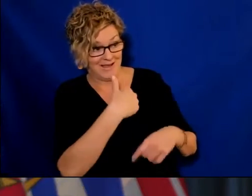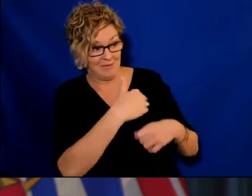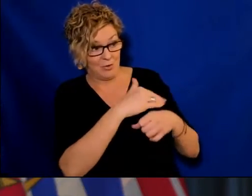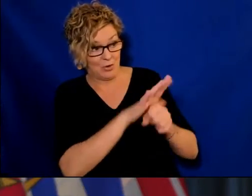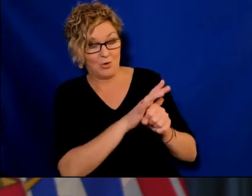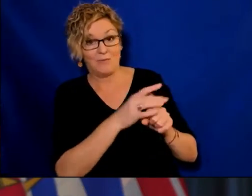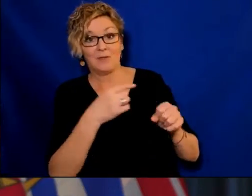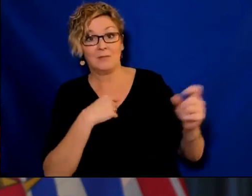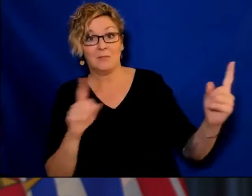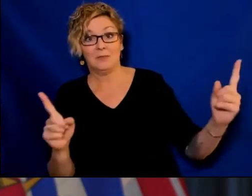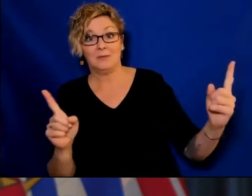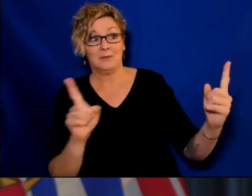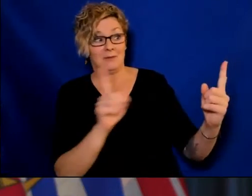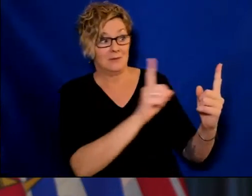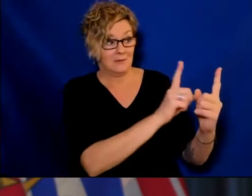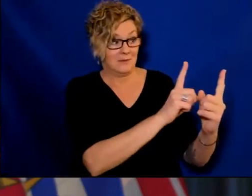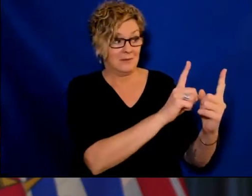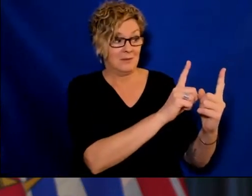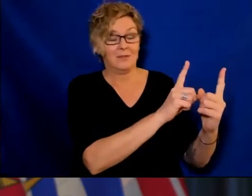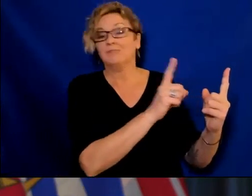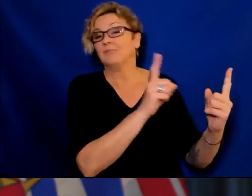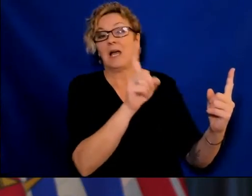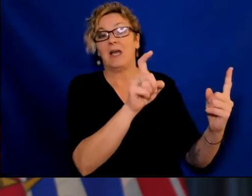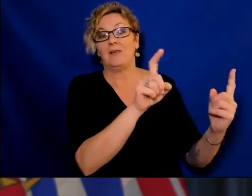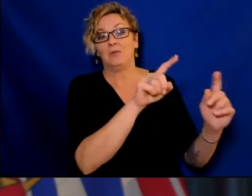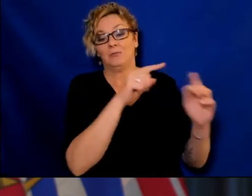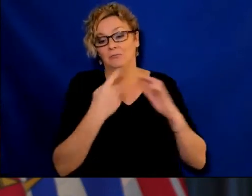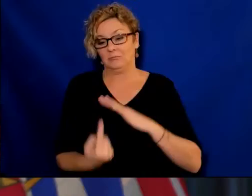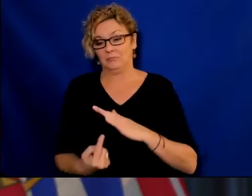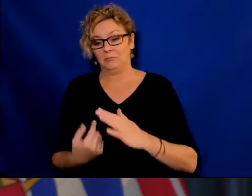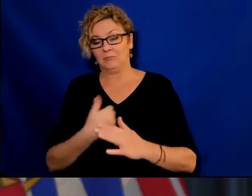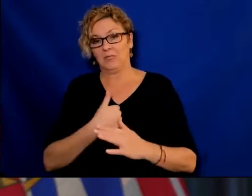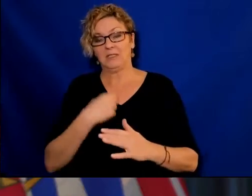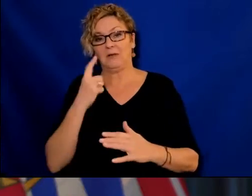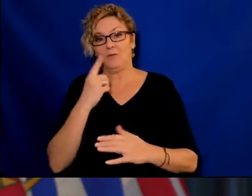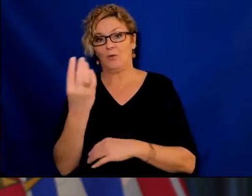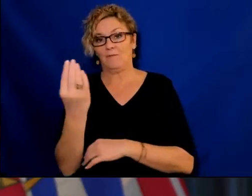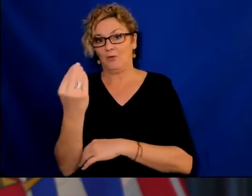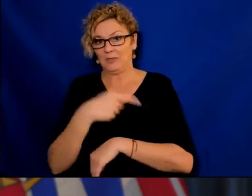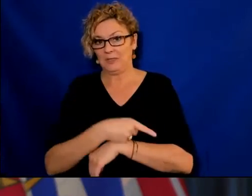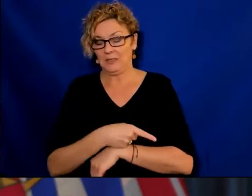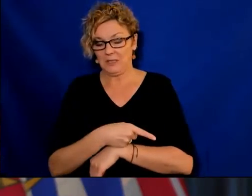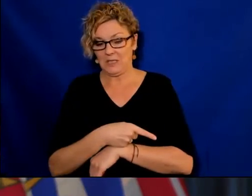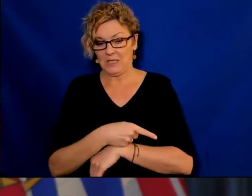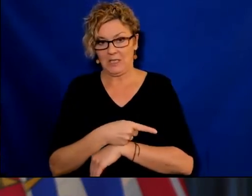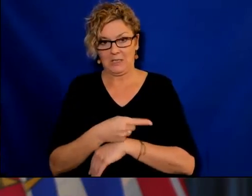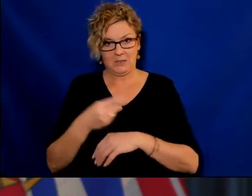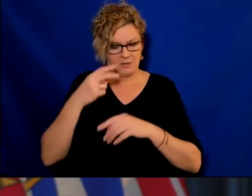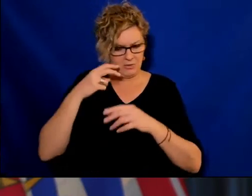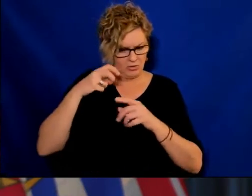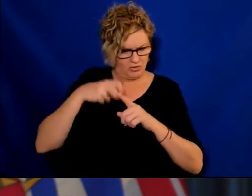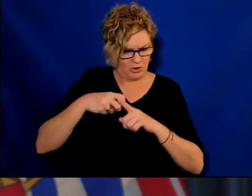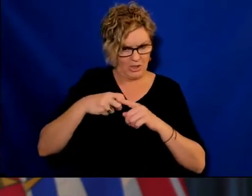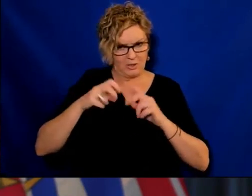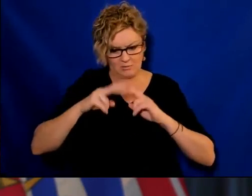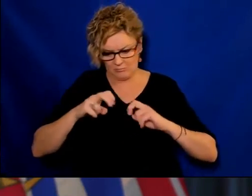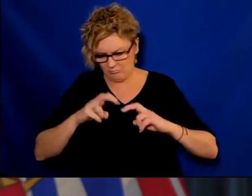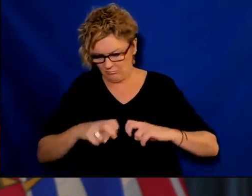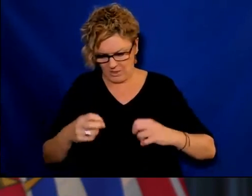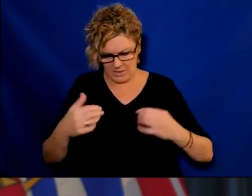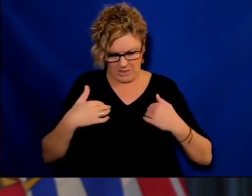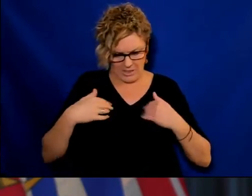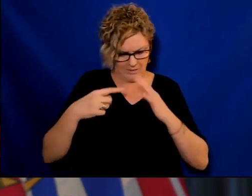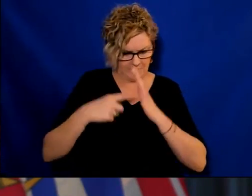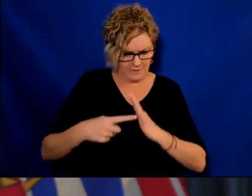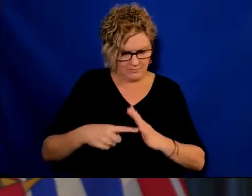got tested and was positive, then I would need to isolate for 10 days from when my symptoms started, assuming that I got better. And the